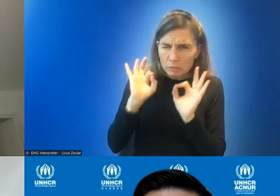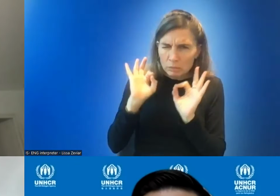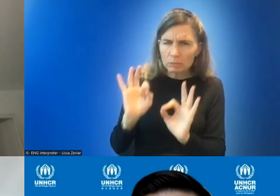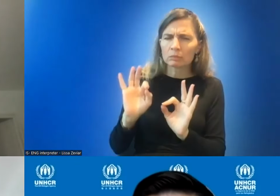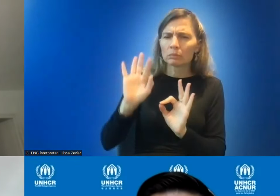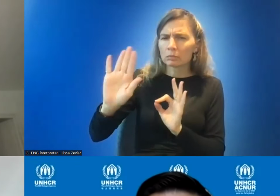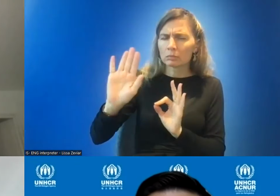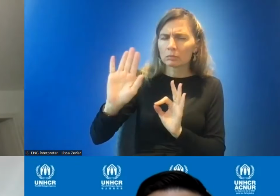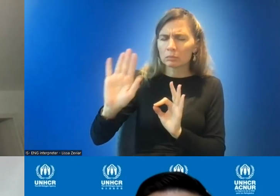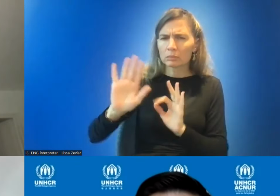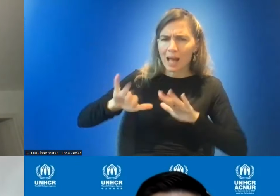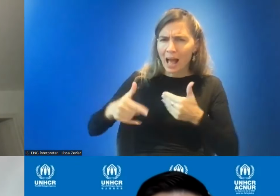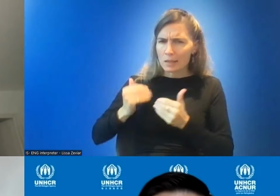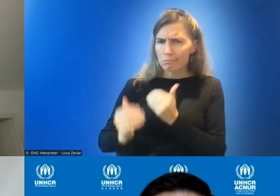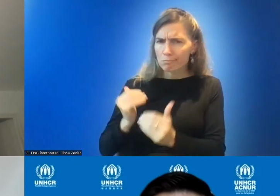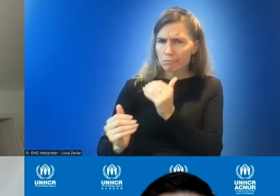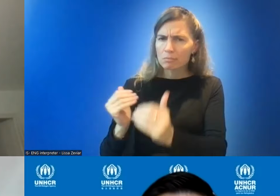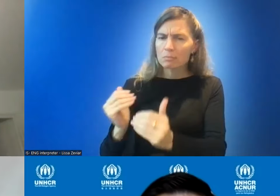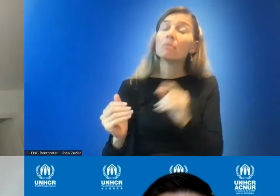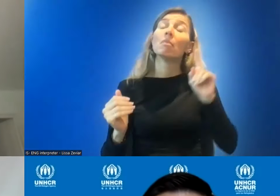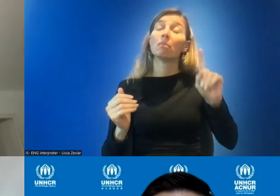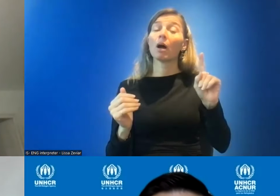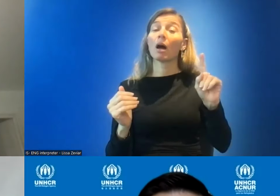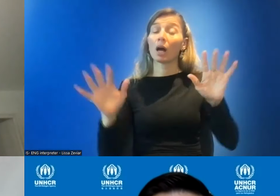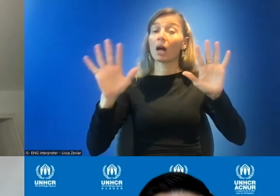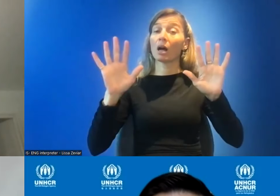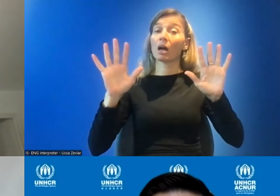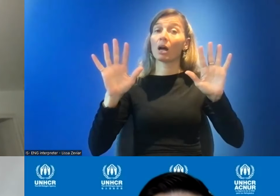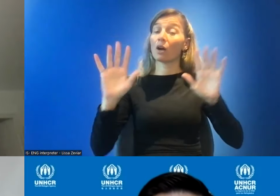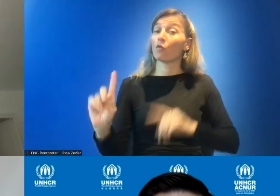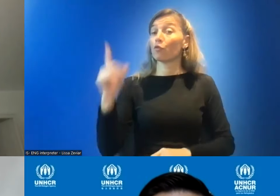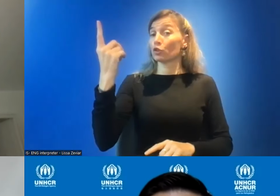footprint there, but I think in general, we encourage you to reach out to